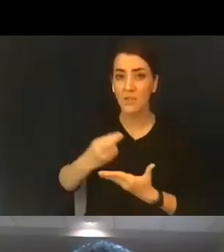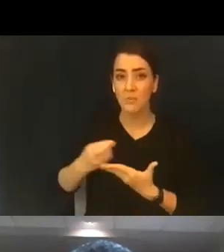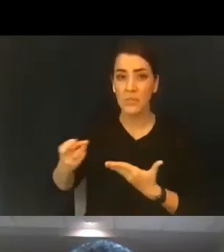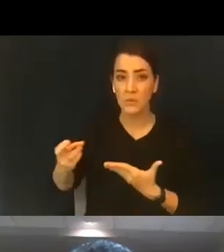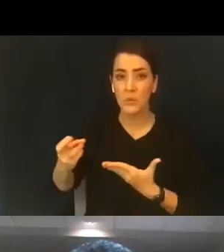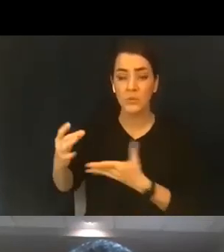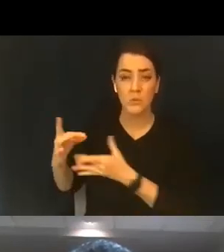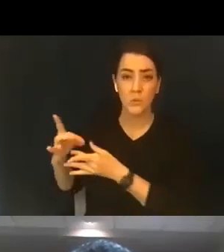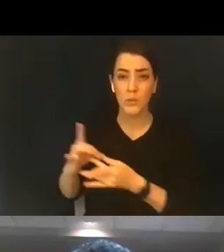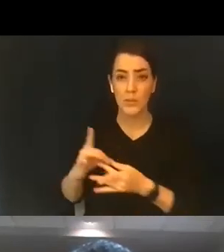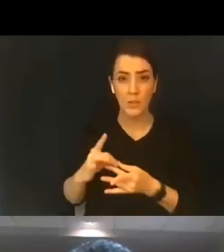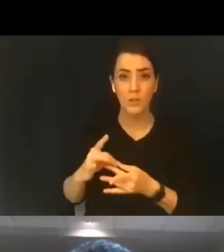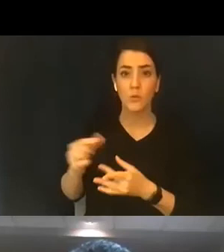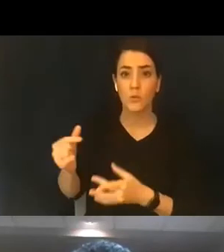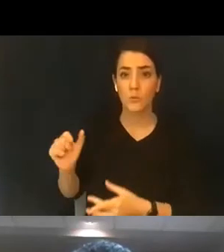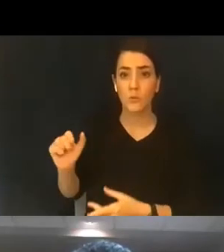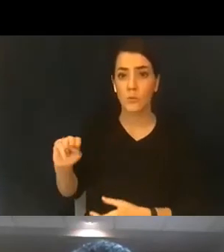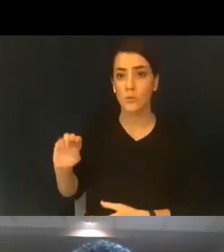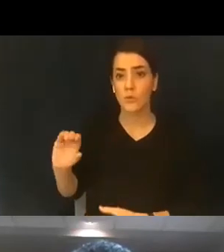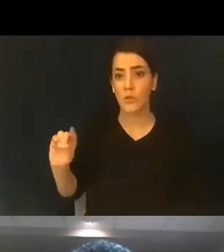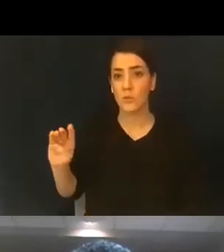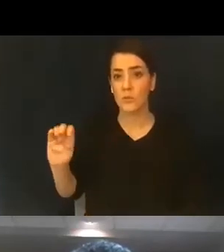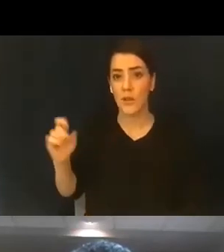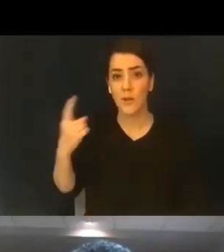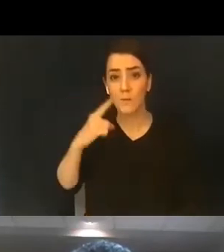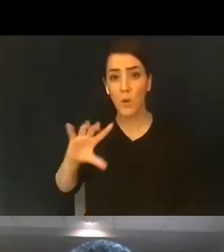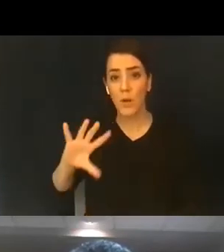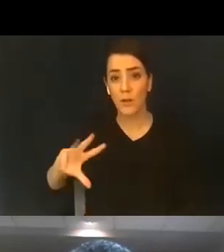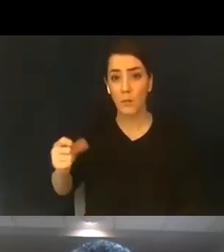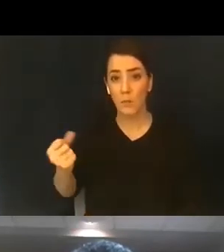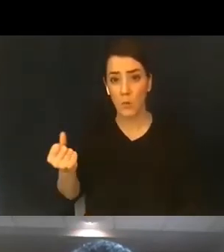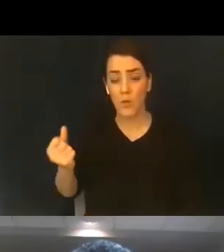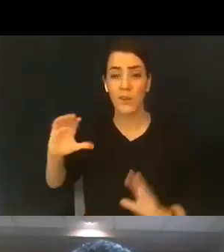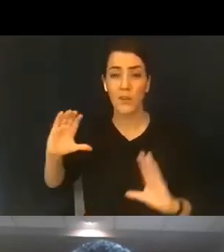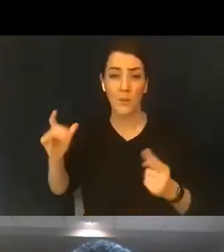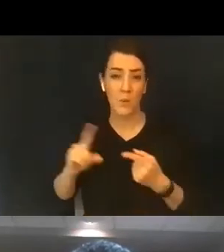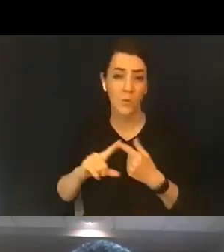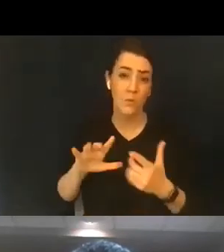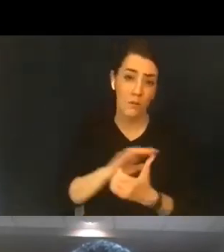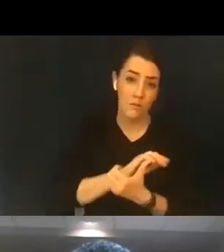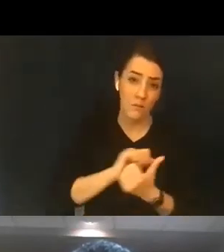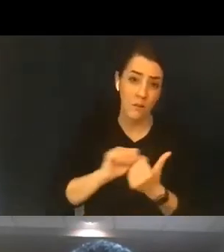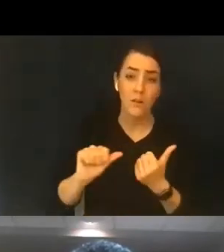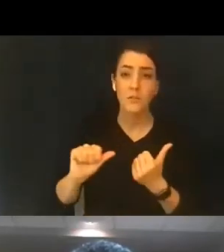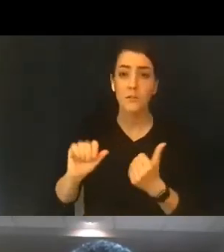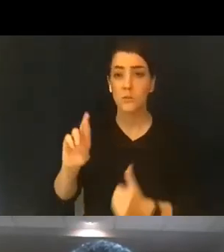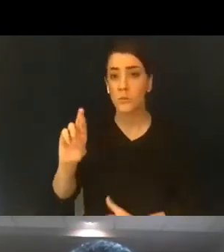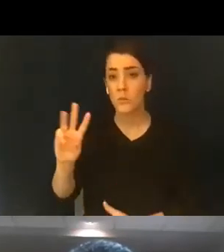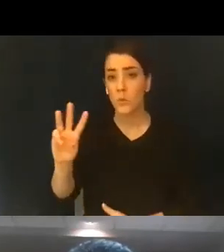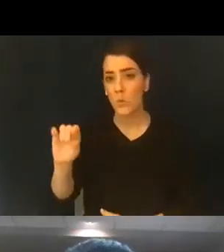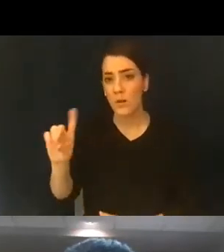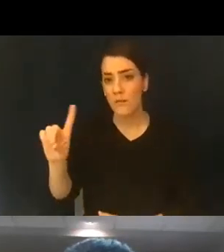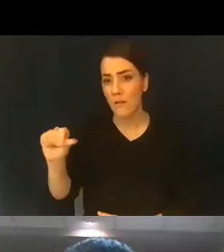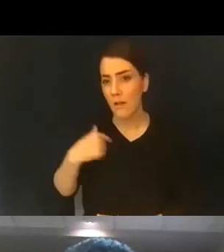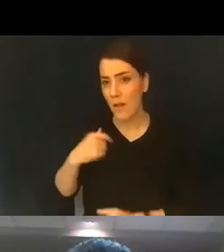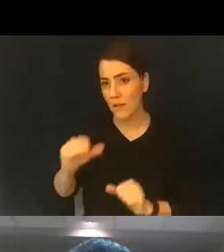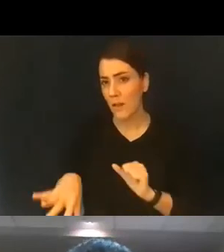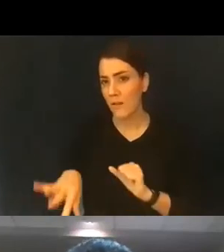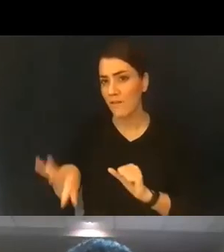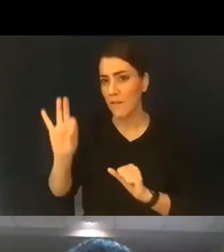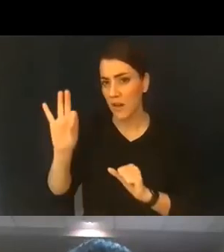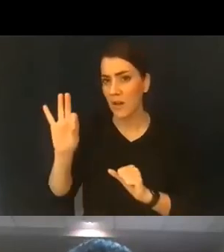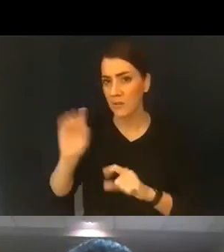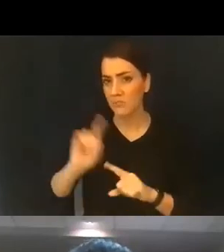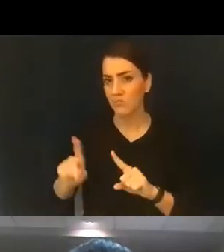perhaps, or the Holocaust for sure. And I'm wondering about your thoughts on the book and now the movie with Angelina